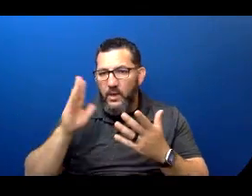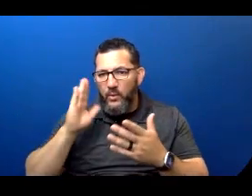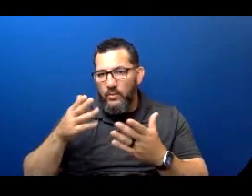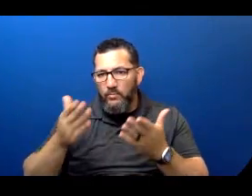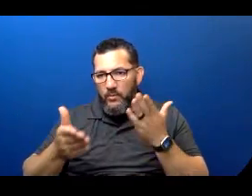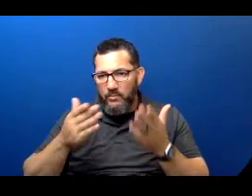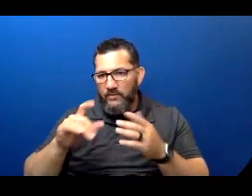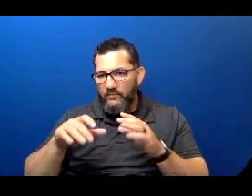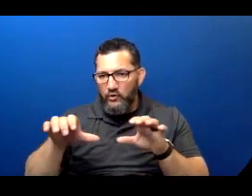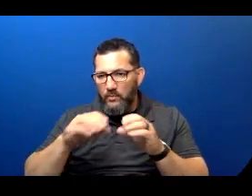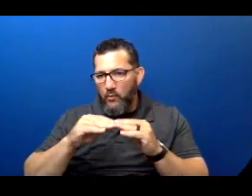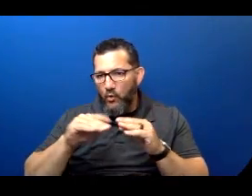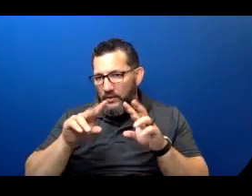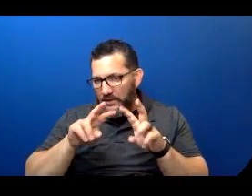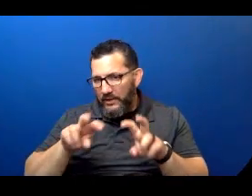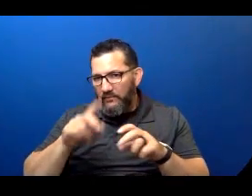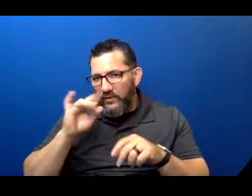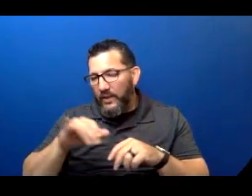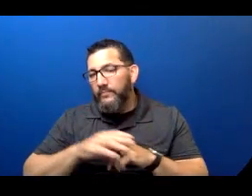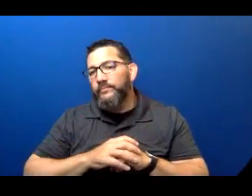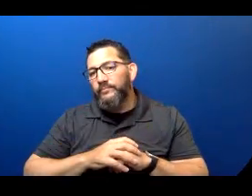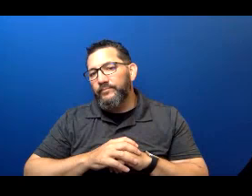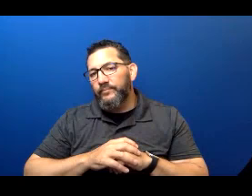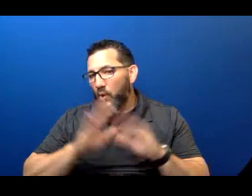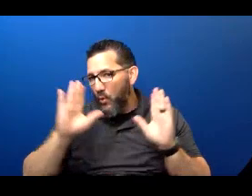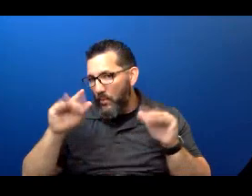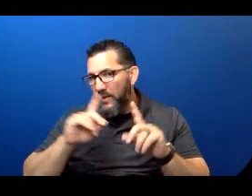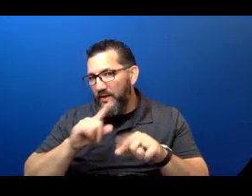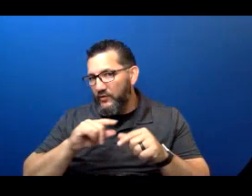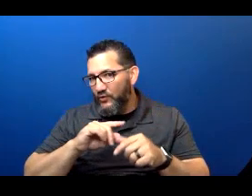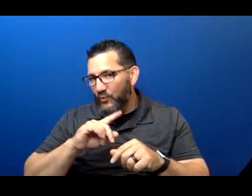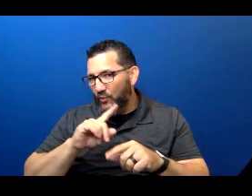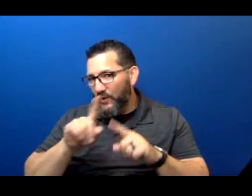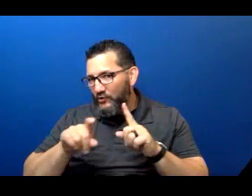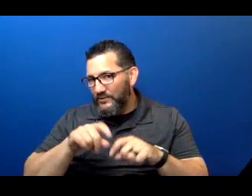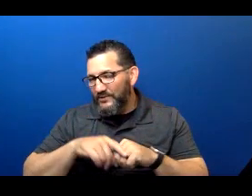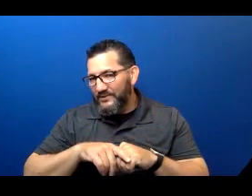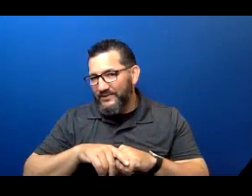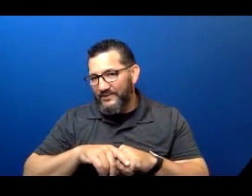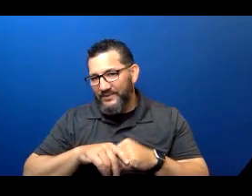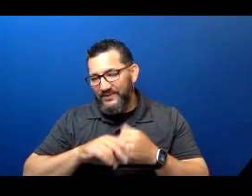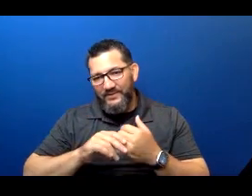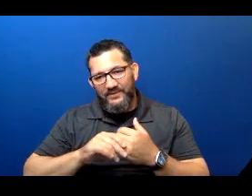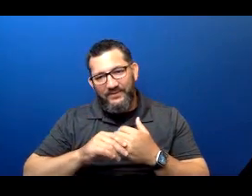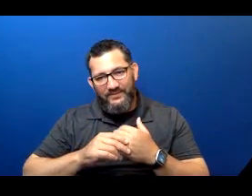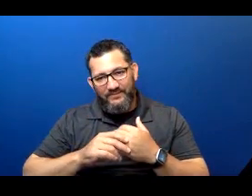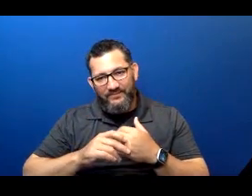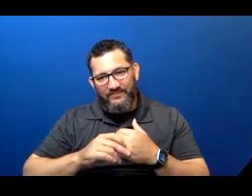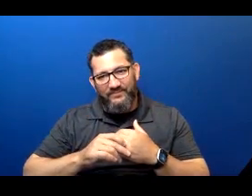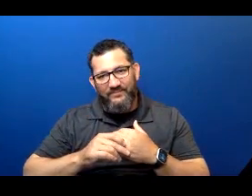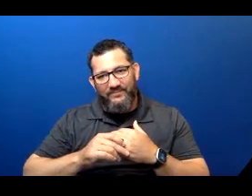to do a little bit of more digging. I hope I answered your questions.